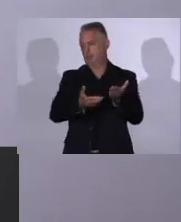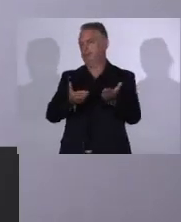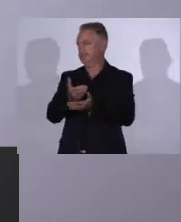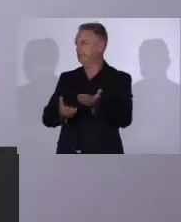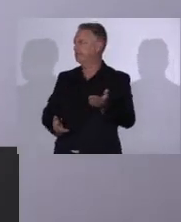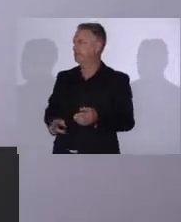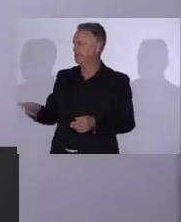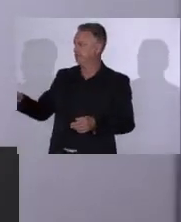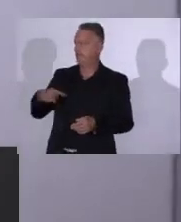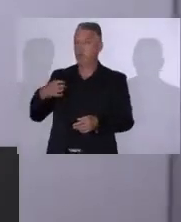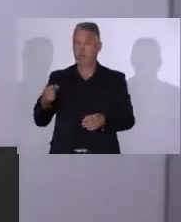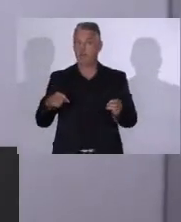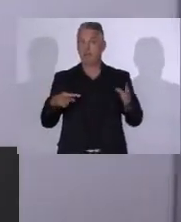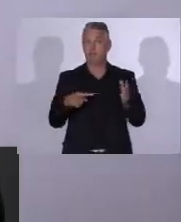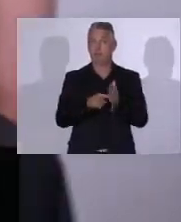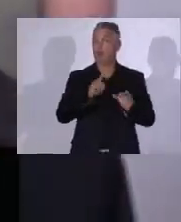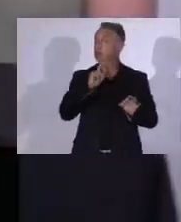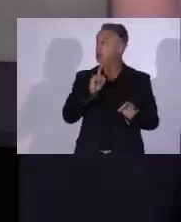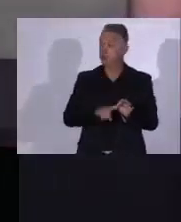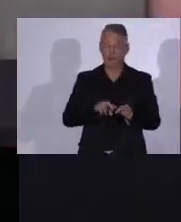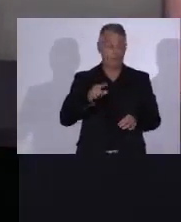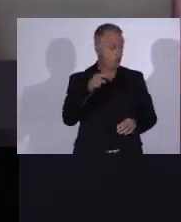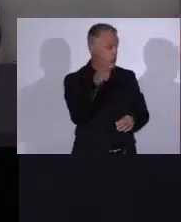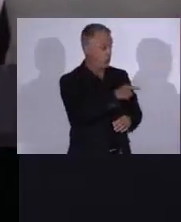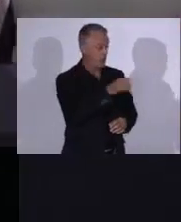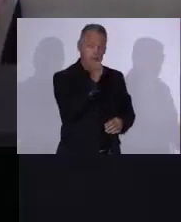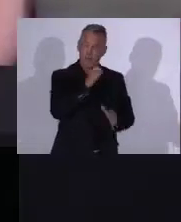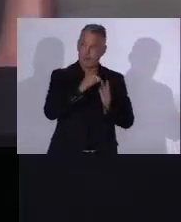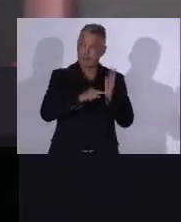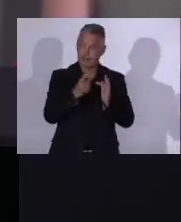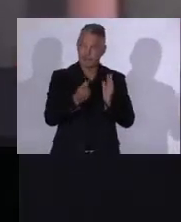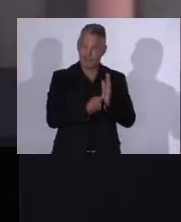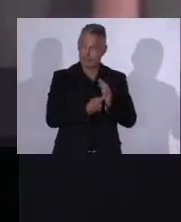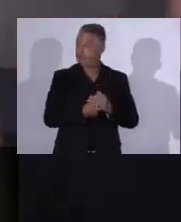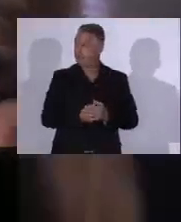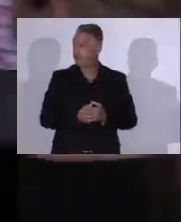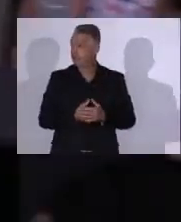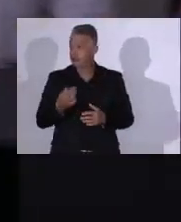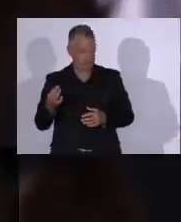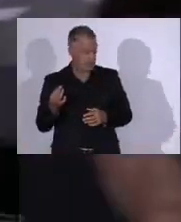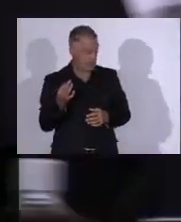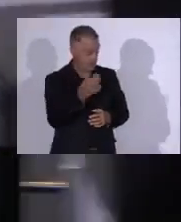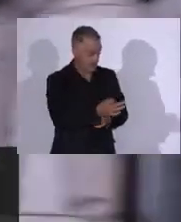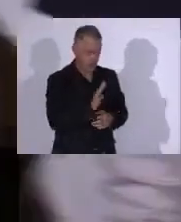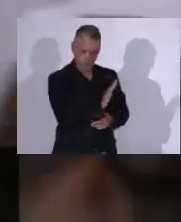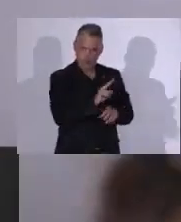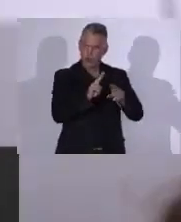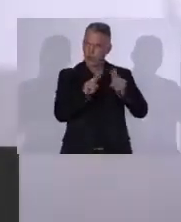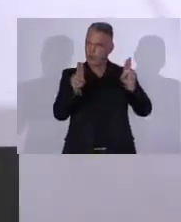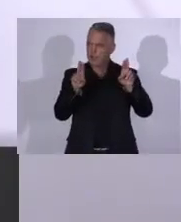I have a very important question for Pete. Have there been, with your sort of camp's Tinder,